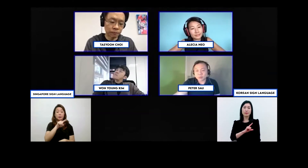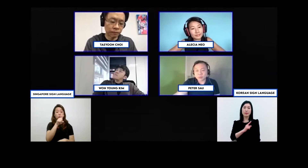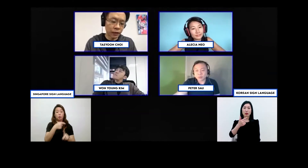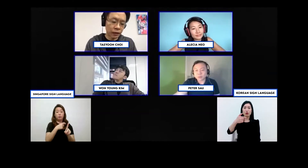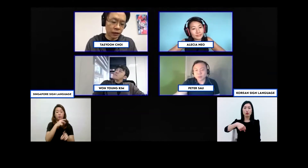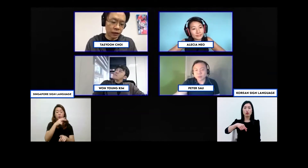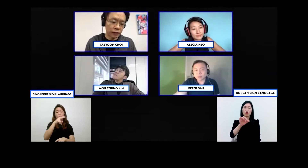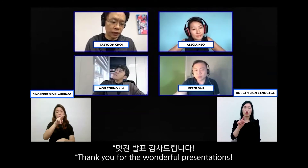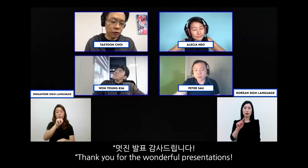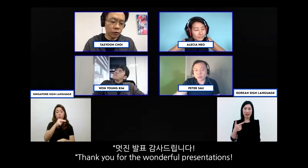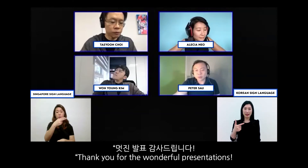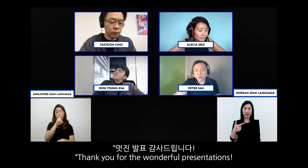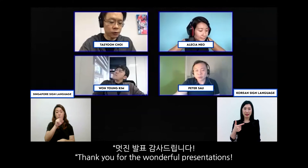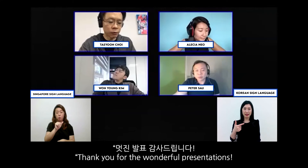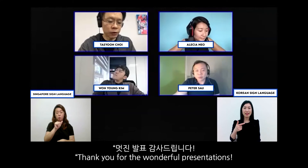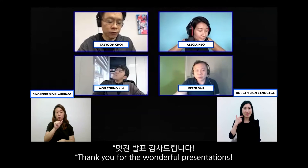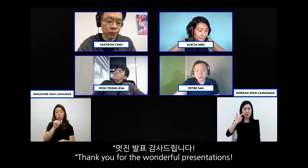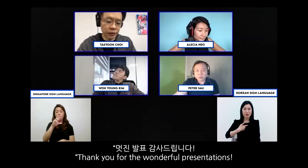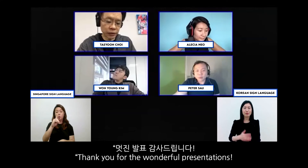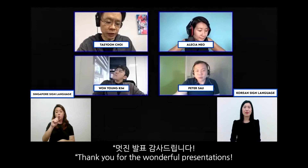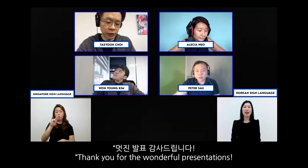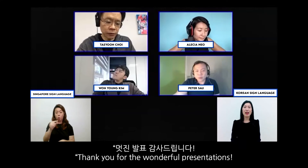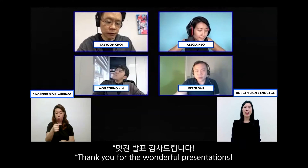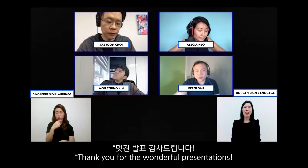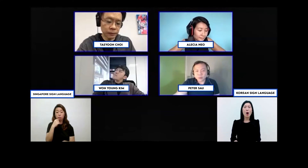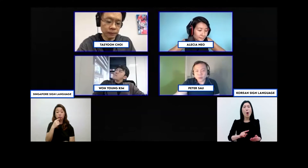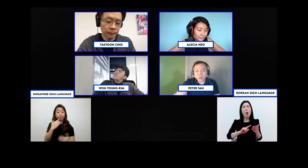Wonyoung. Thank you for the wonderful